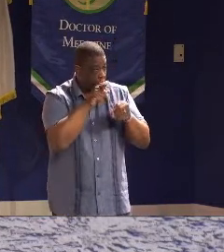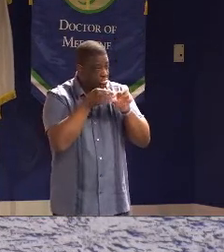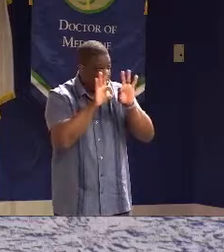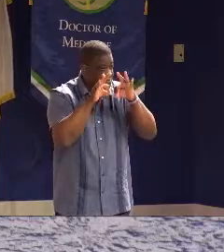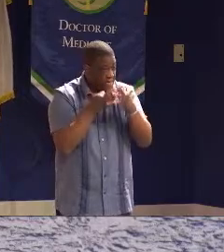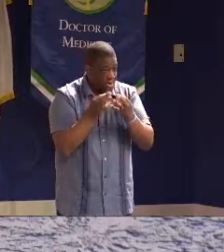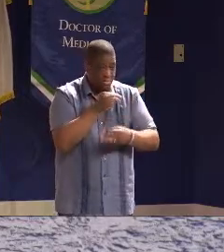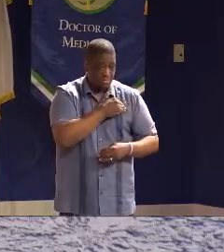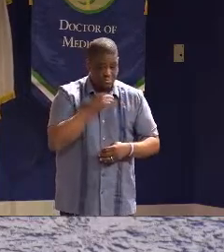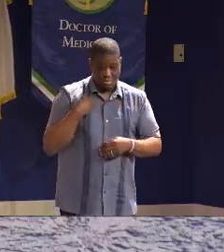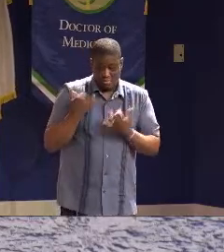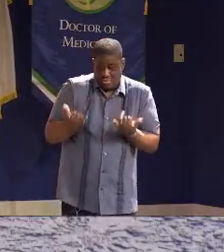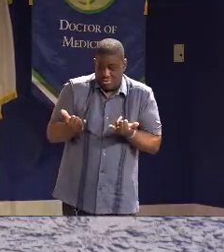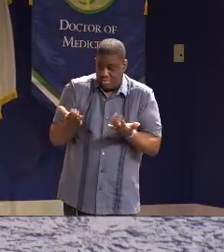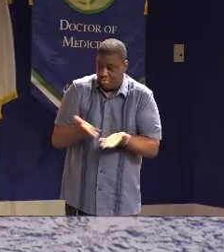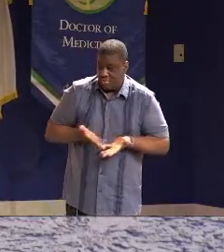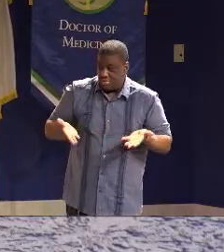today.